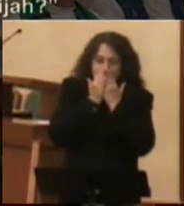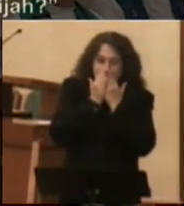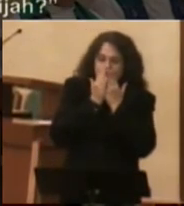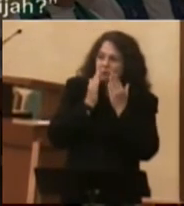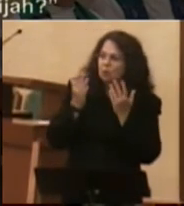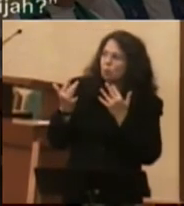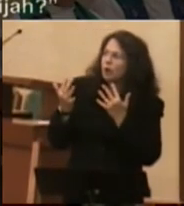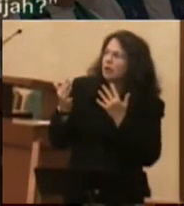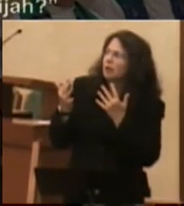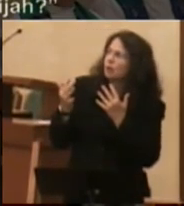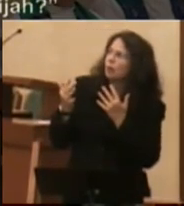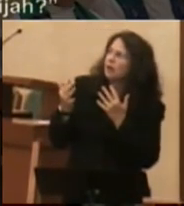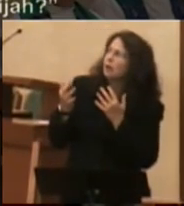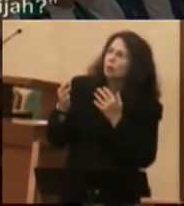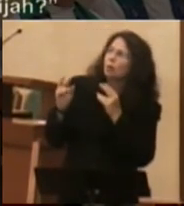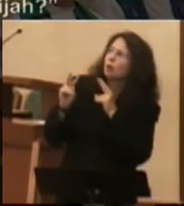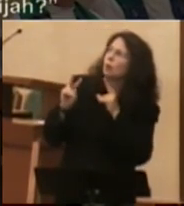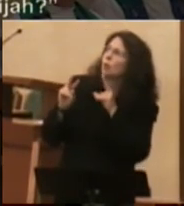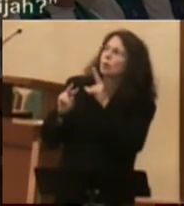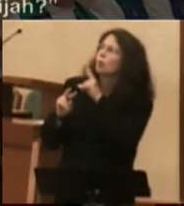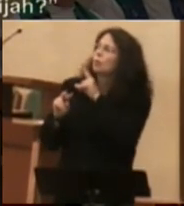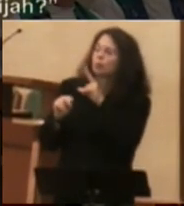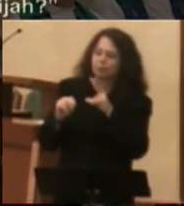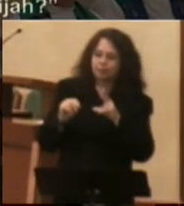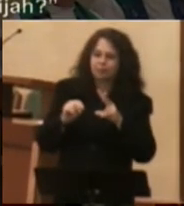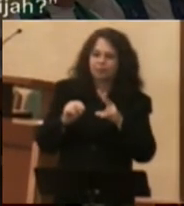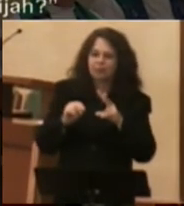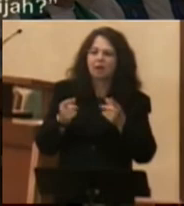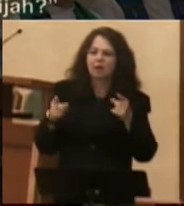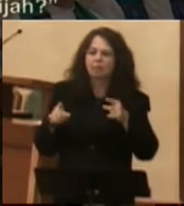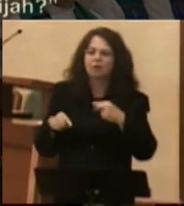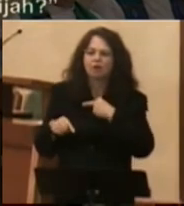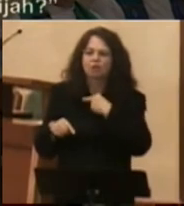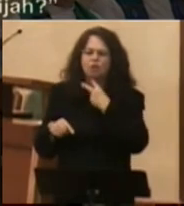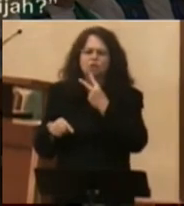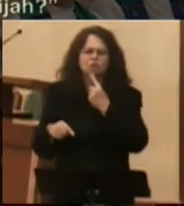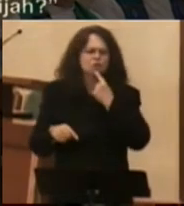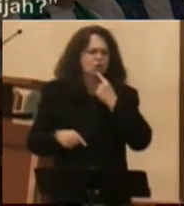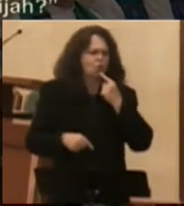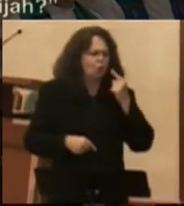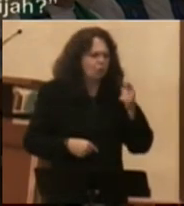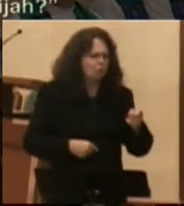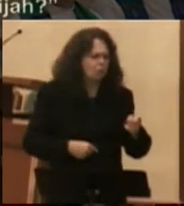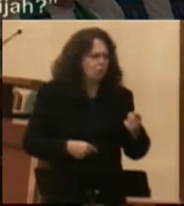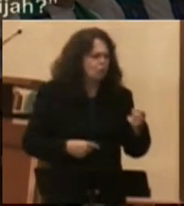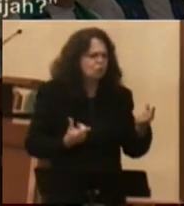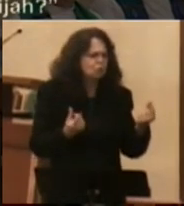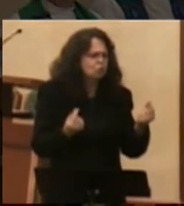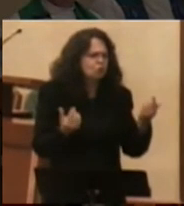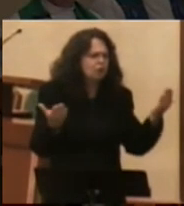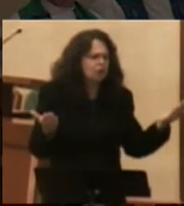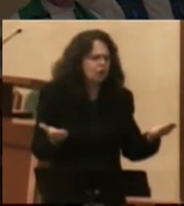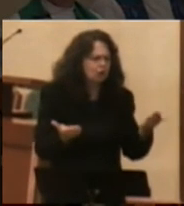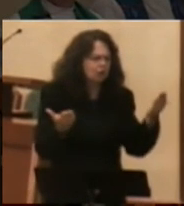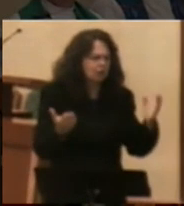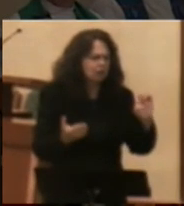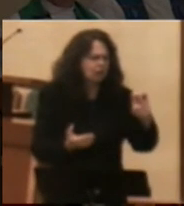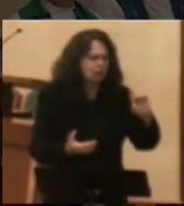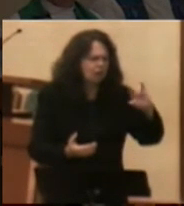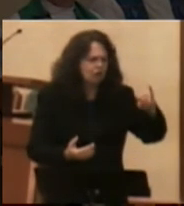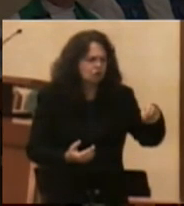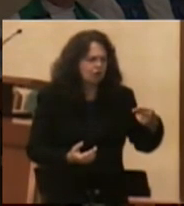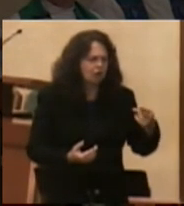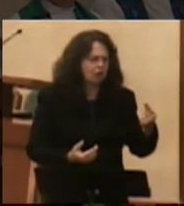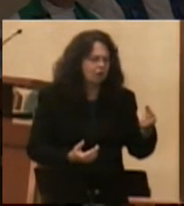stood at the entrance of the cave. Then there came a voice to him that said, "What are you doing here, Elijah?" He